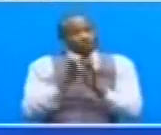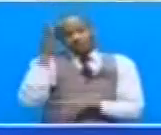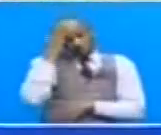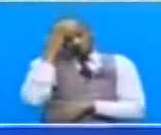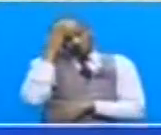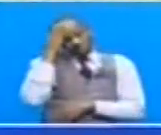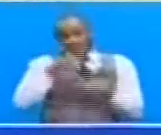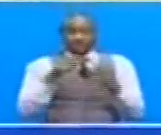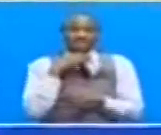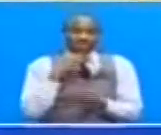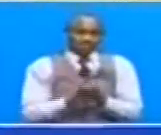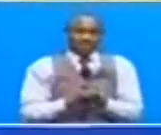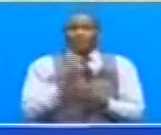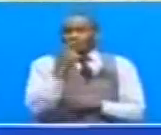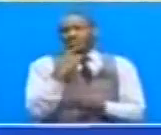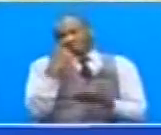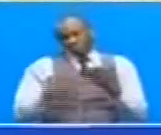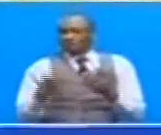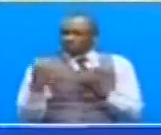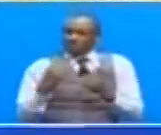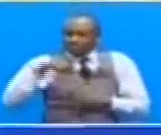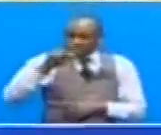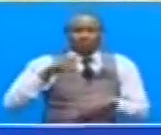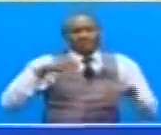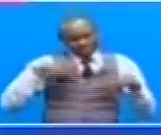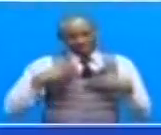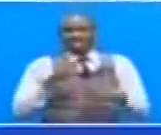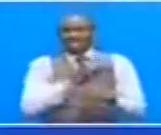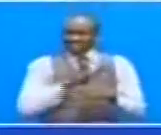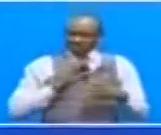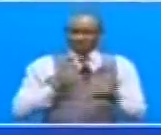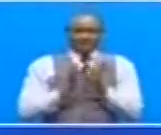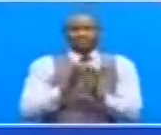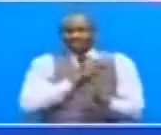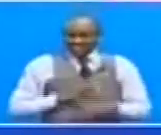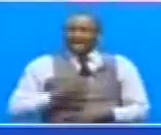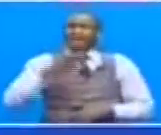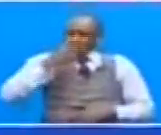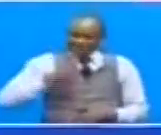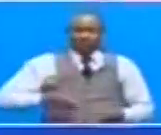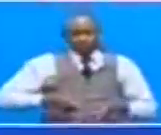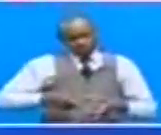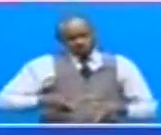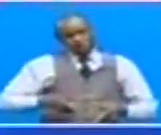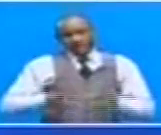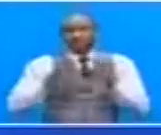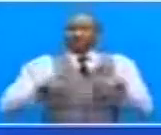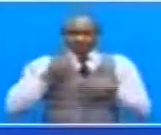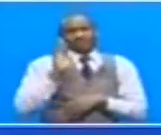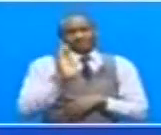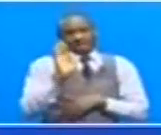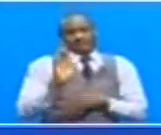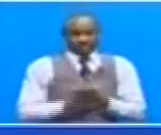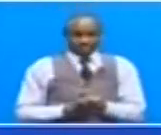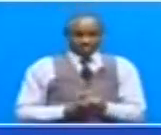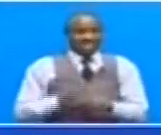mystery. Moi challenged the youth to embrace Christianity, saying it was the best way to lead one's life.